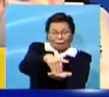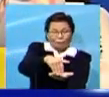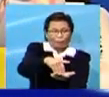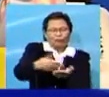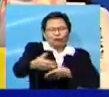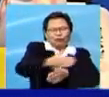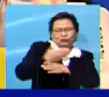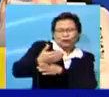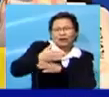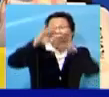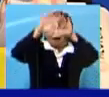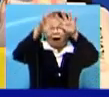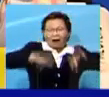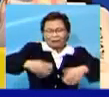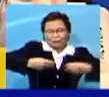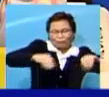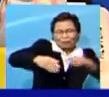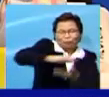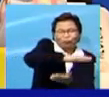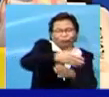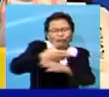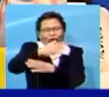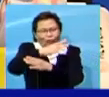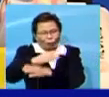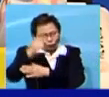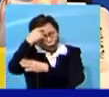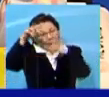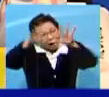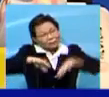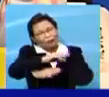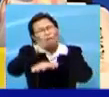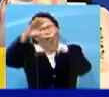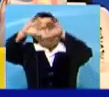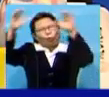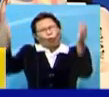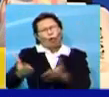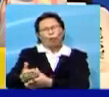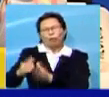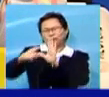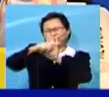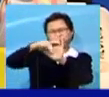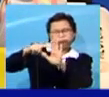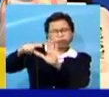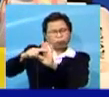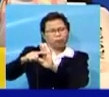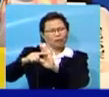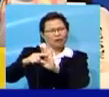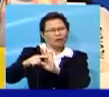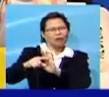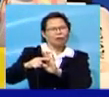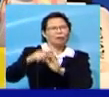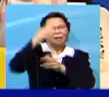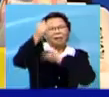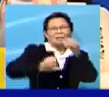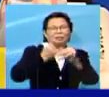not only the global marketplaces but also for some of the global brands will bring an incremental trade